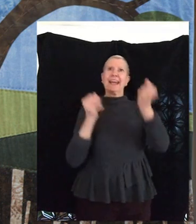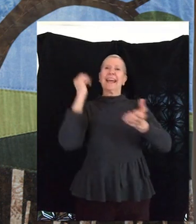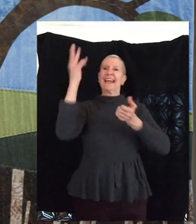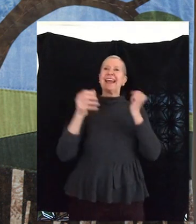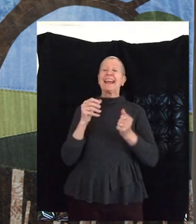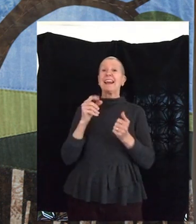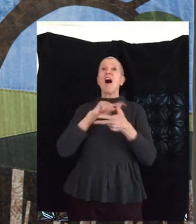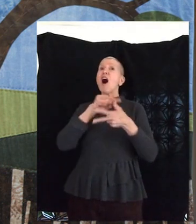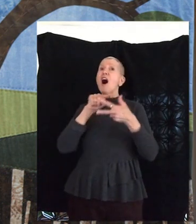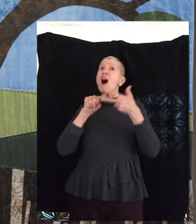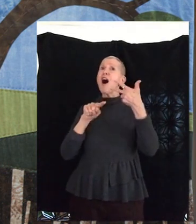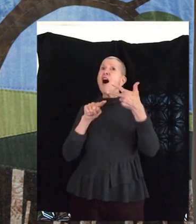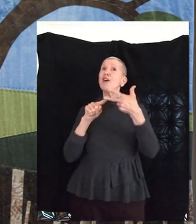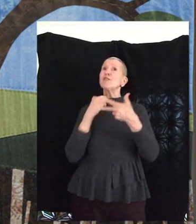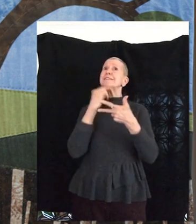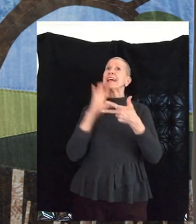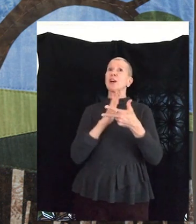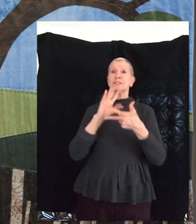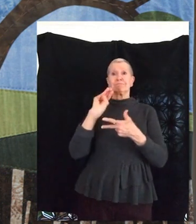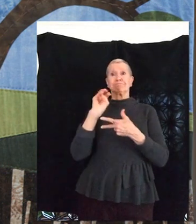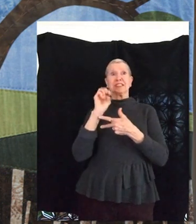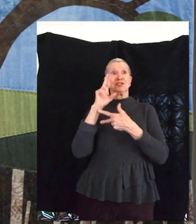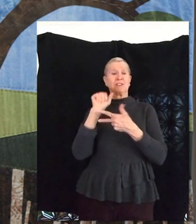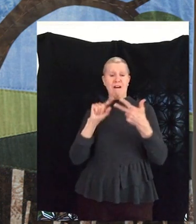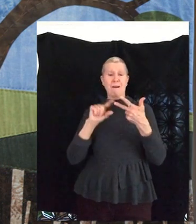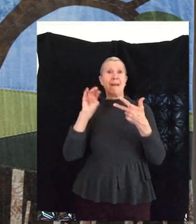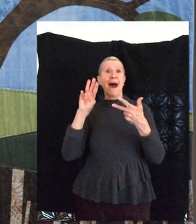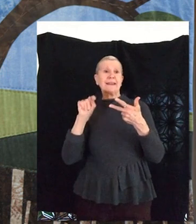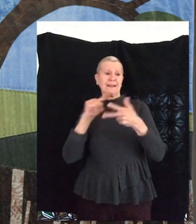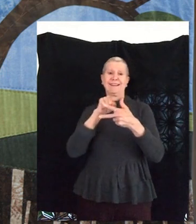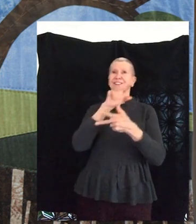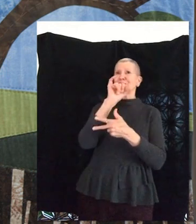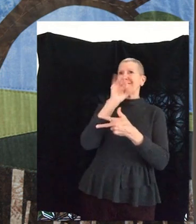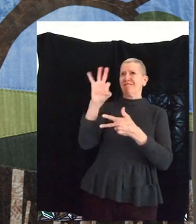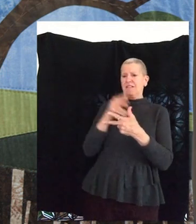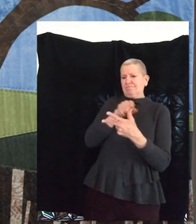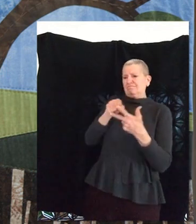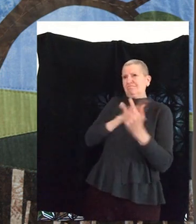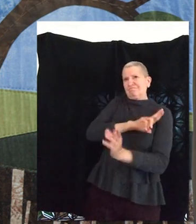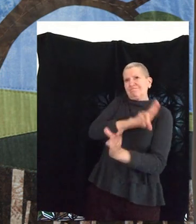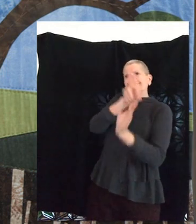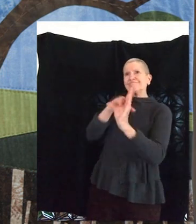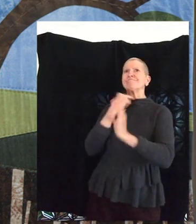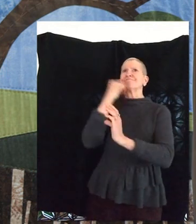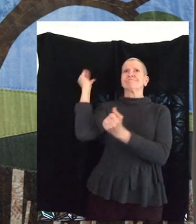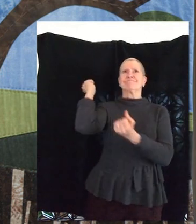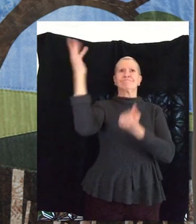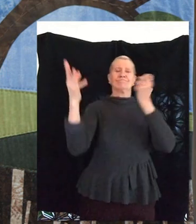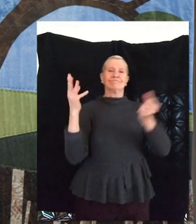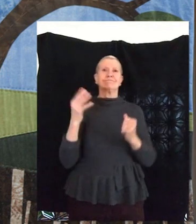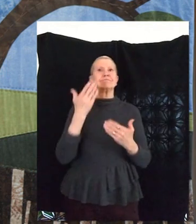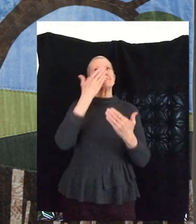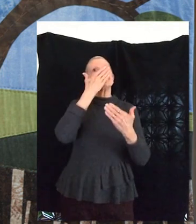by Jeff Engholm, Michele Crowder, and Matt Fleming. I also want to thank Pastor